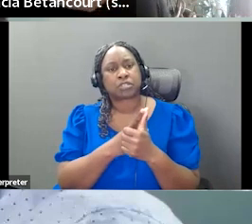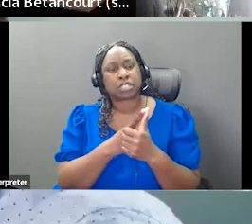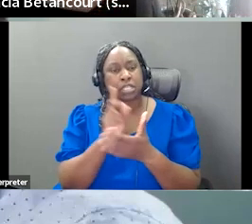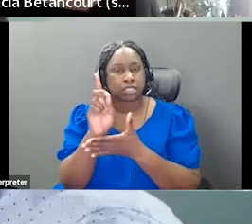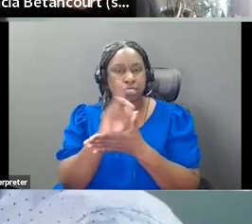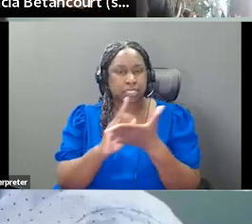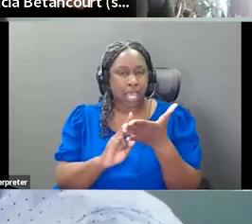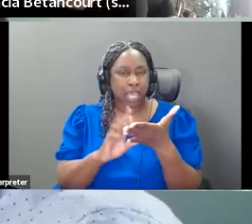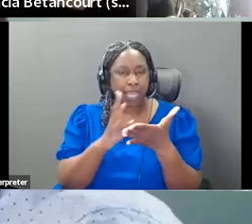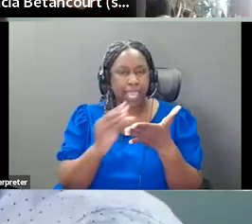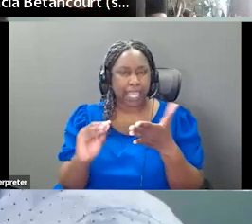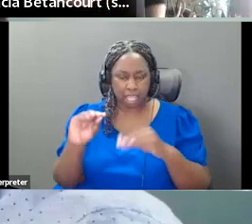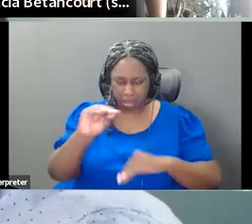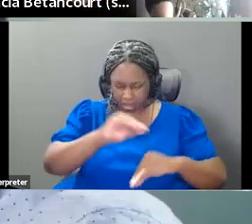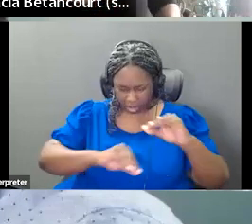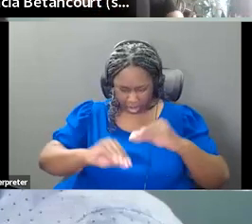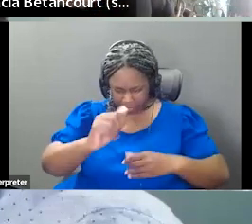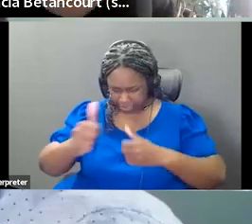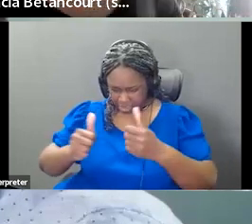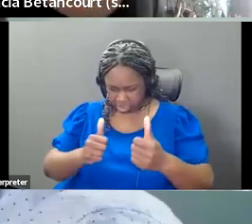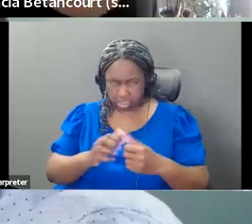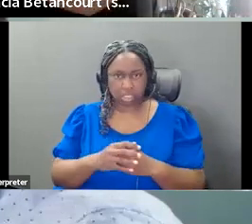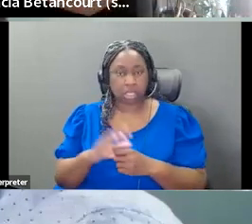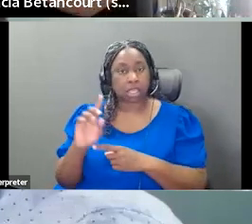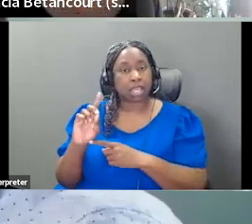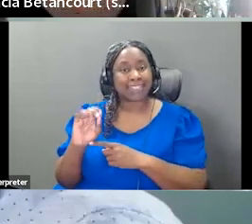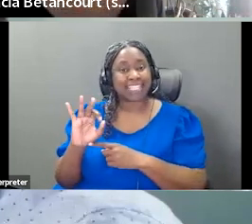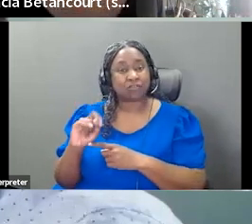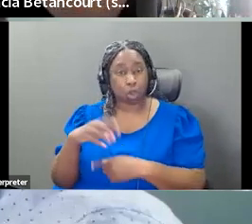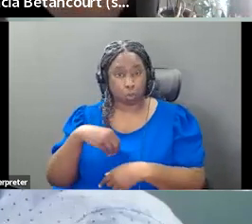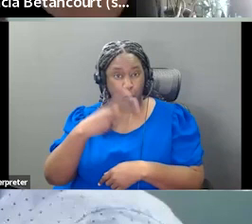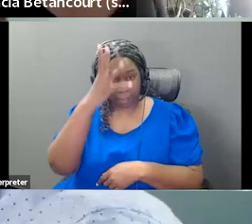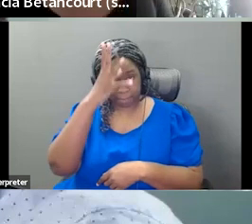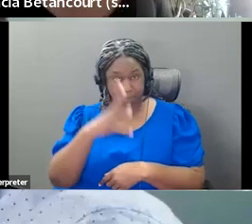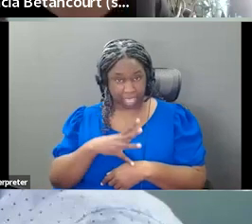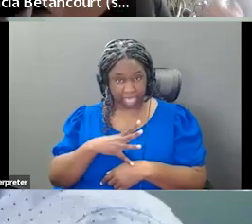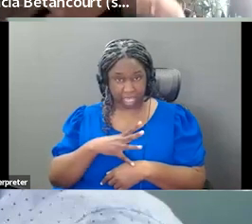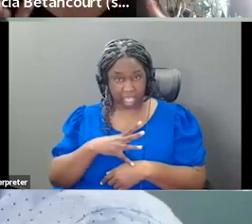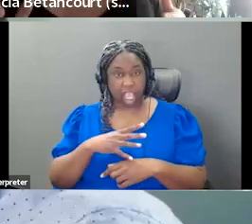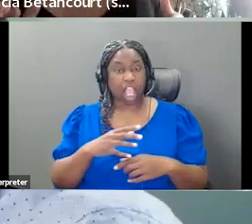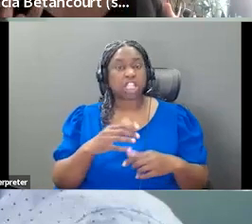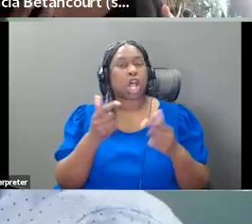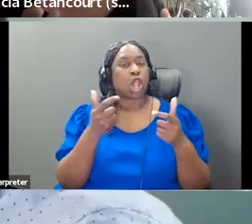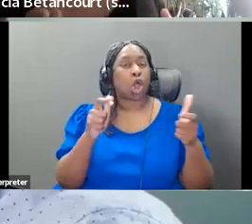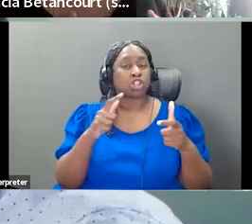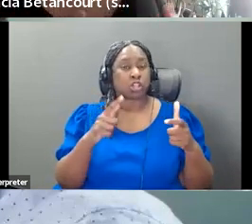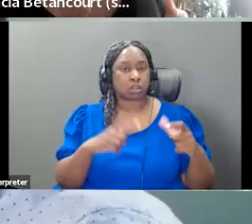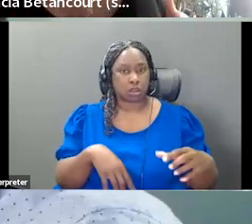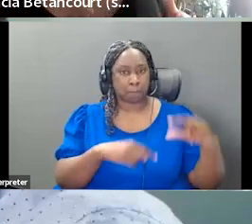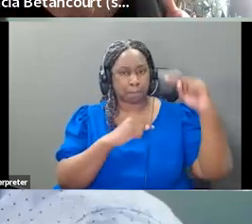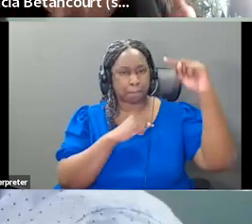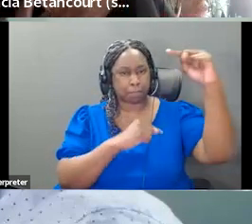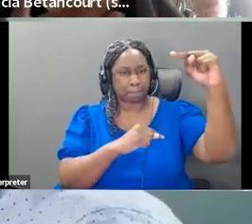and composition, the default white man is literally larger in the photo than everyone